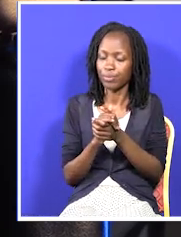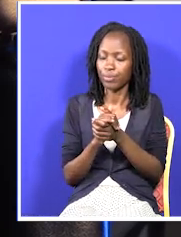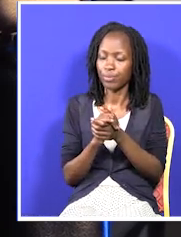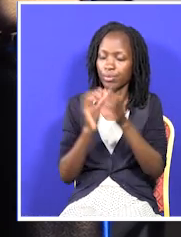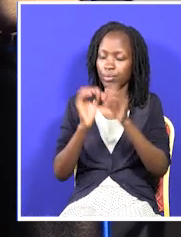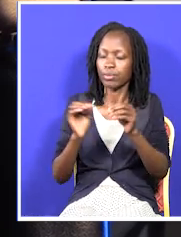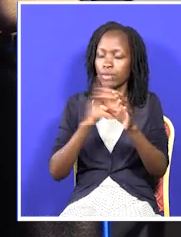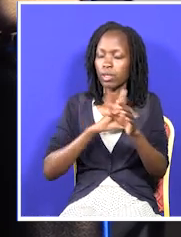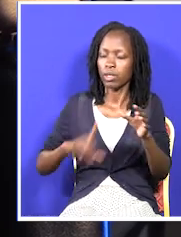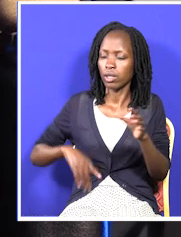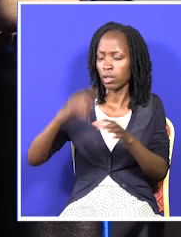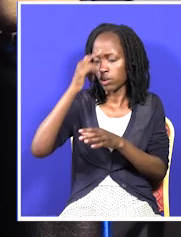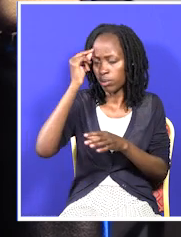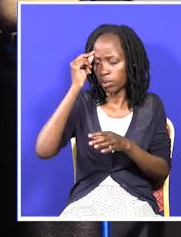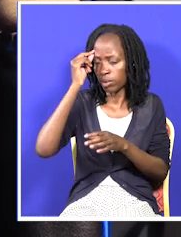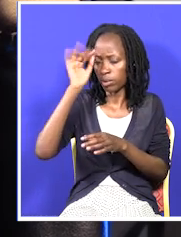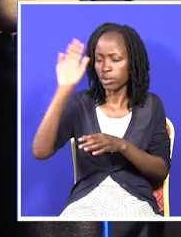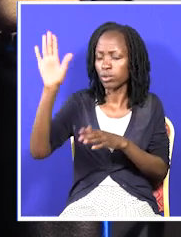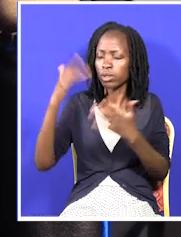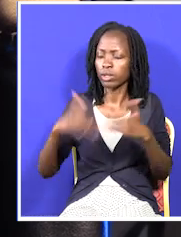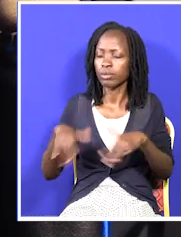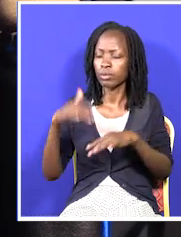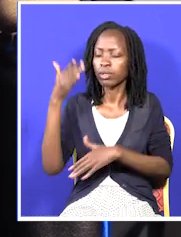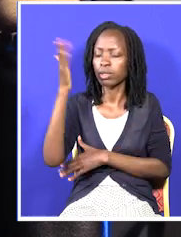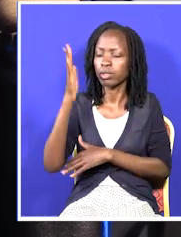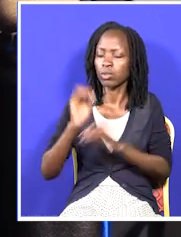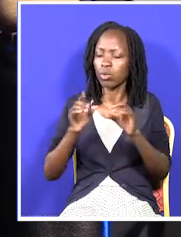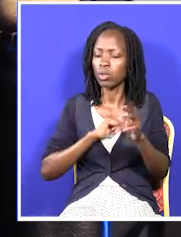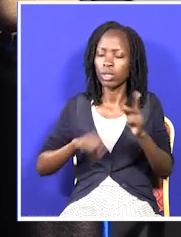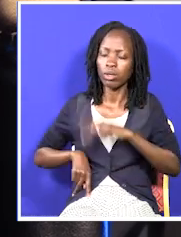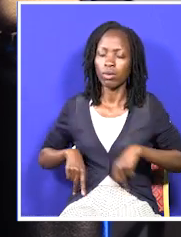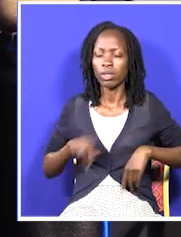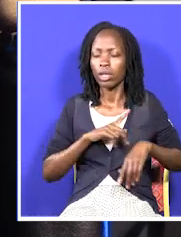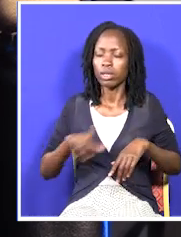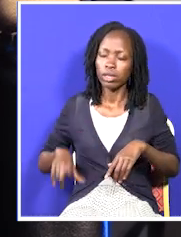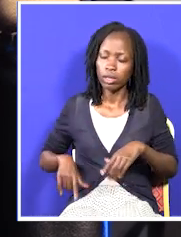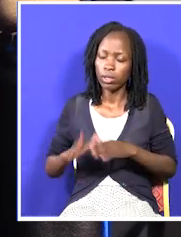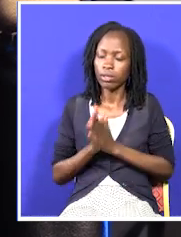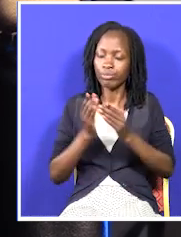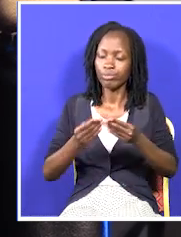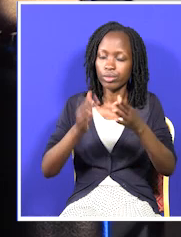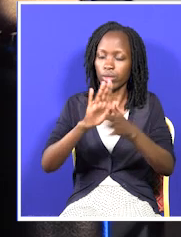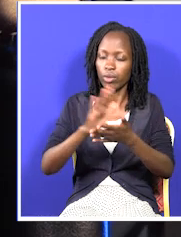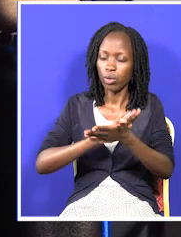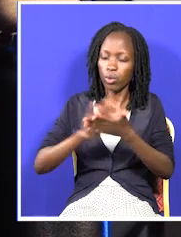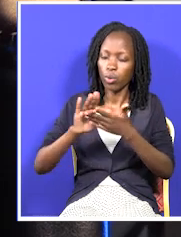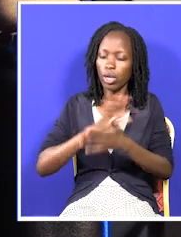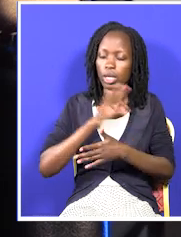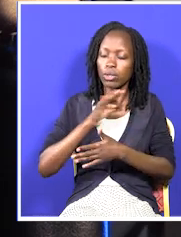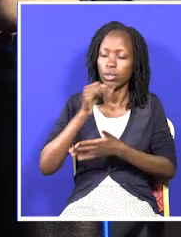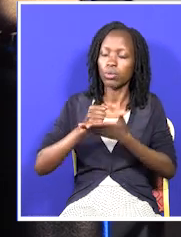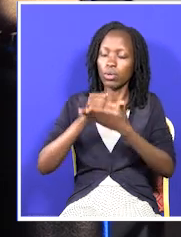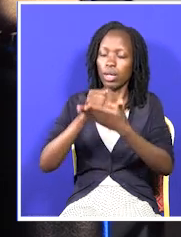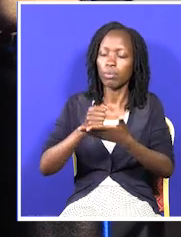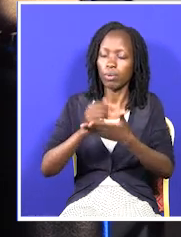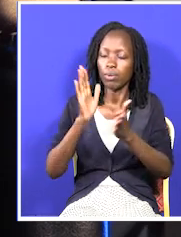Oh Lord, because you are an amazing God, oh King of Kings. May you put in them the Holy Spirit to help